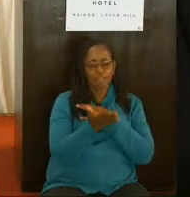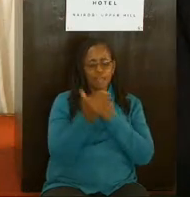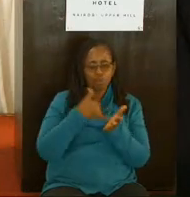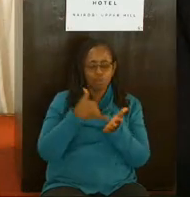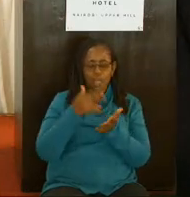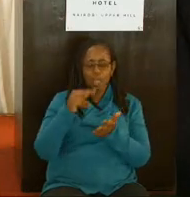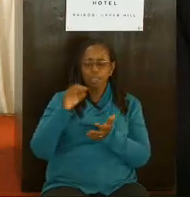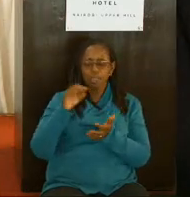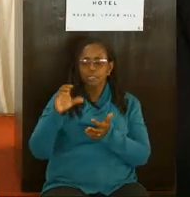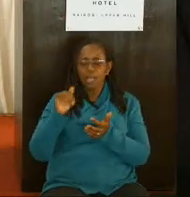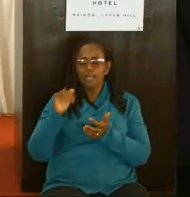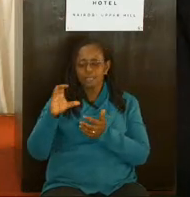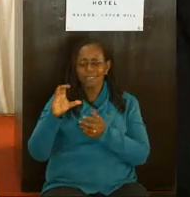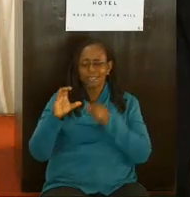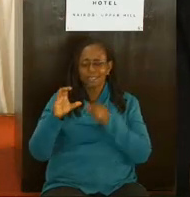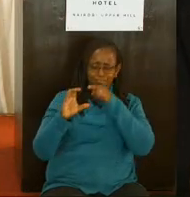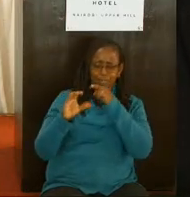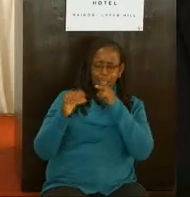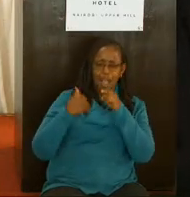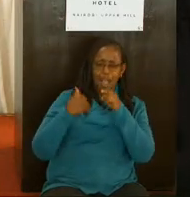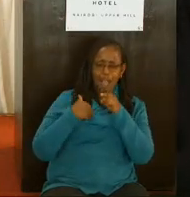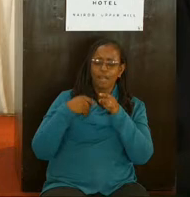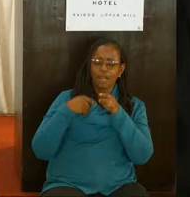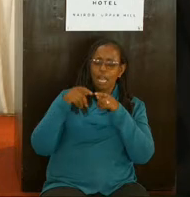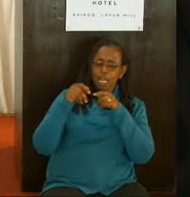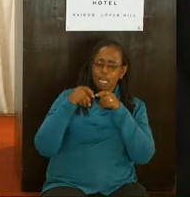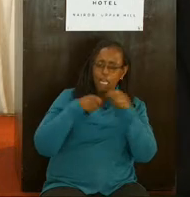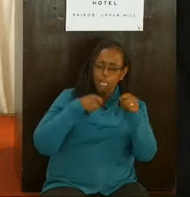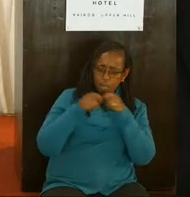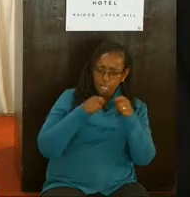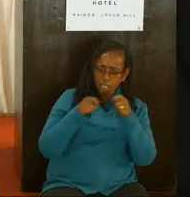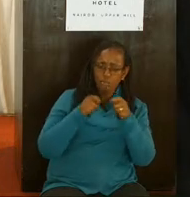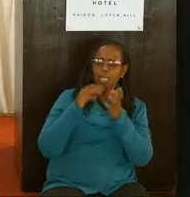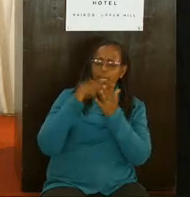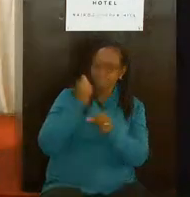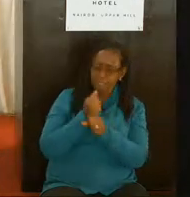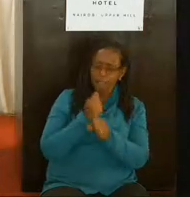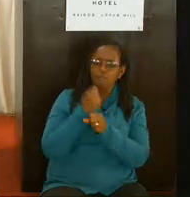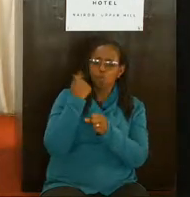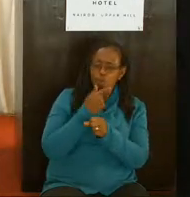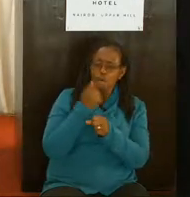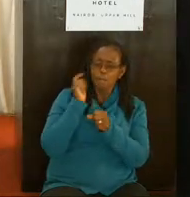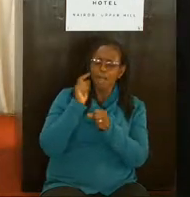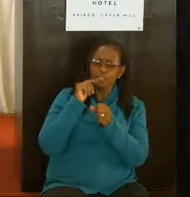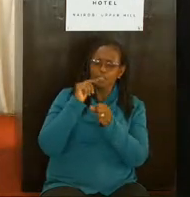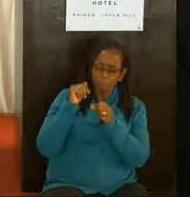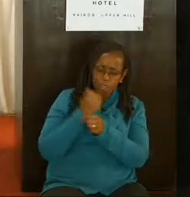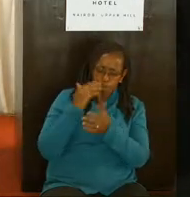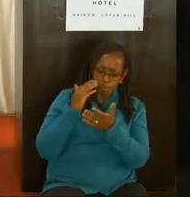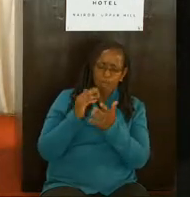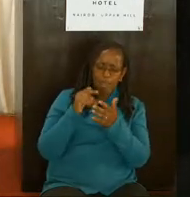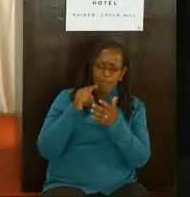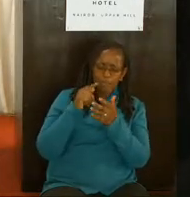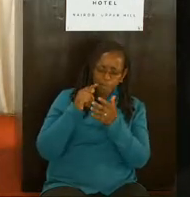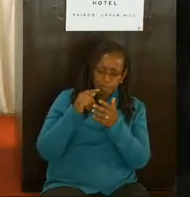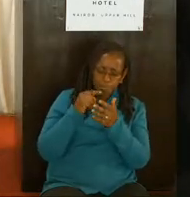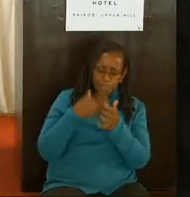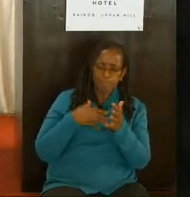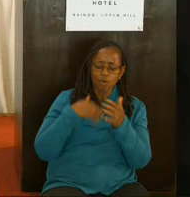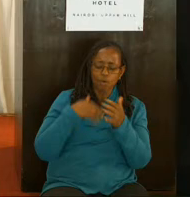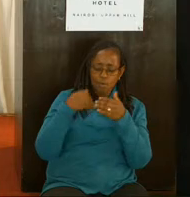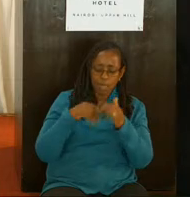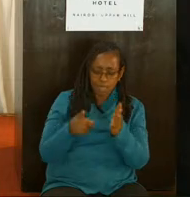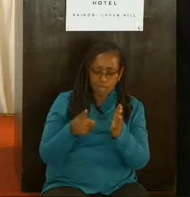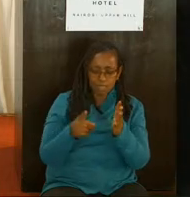which has regulations and staff that do enforcement which I think can well address that in conclusion